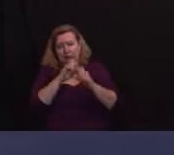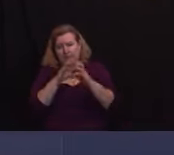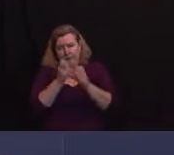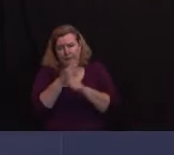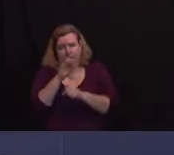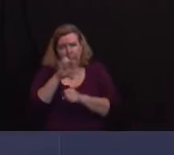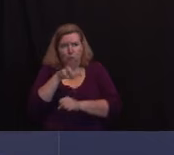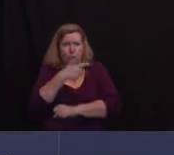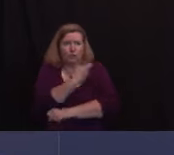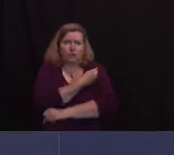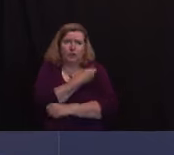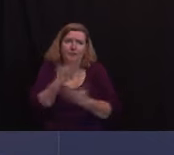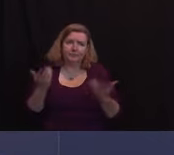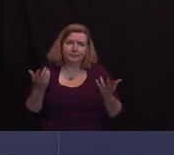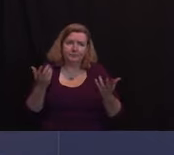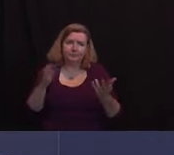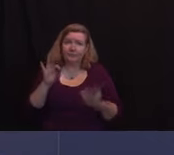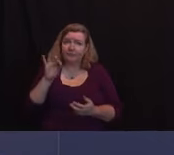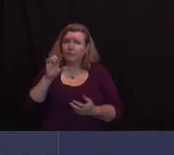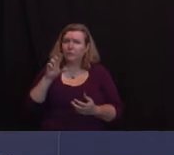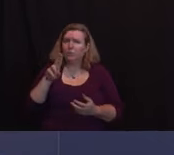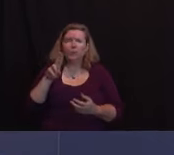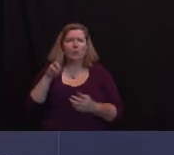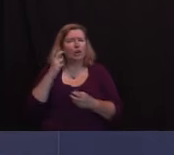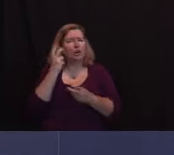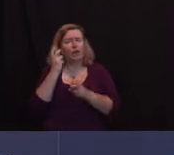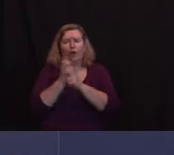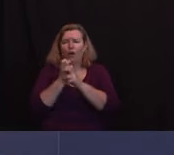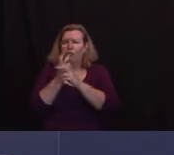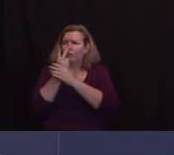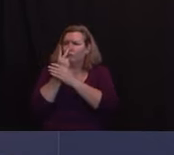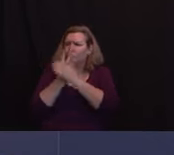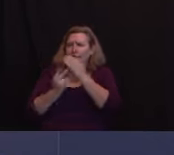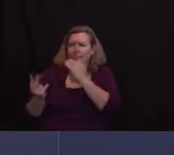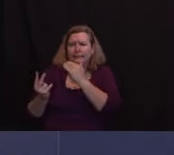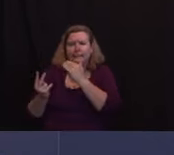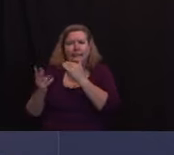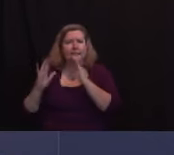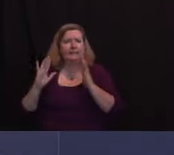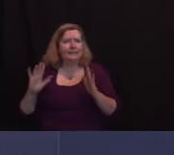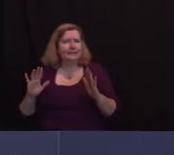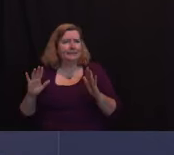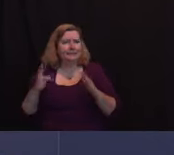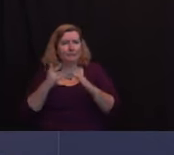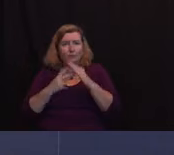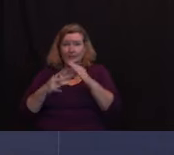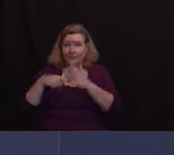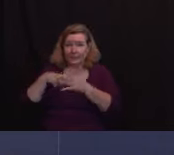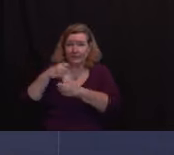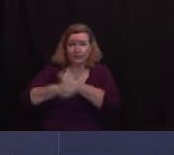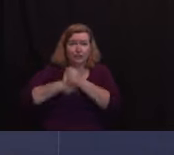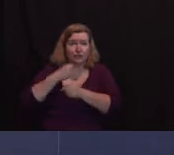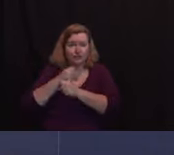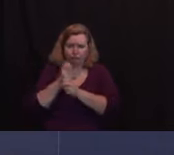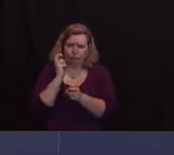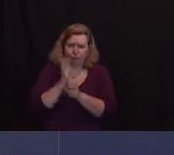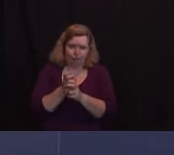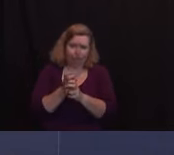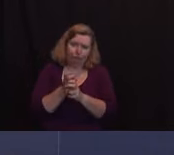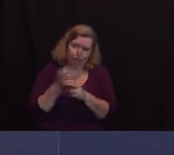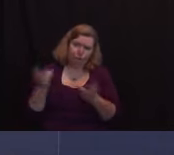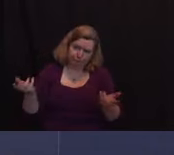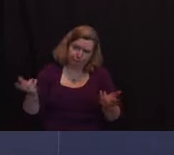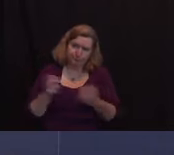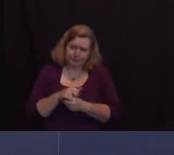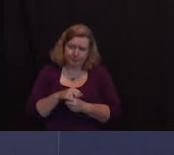is unpredictable. We say this every single year. It's really going to be hard to predict what the flu season is going to be like. That said,